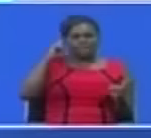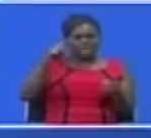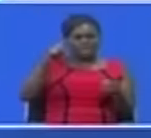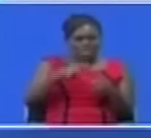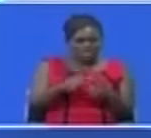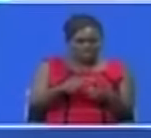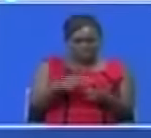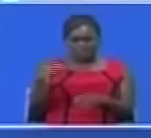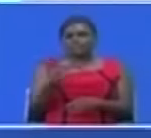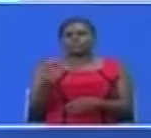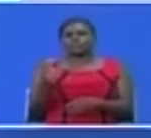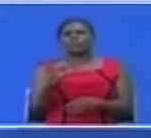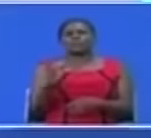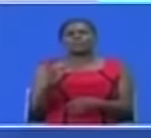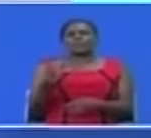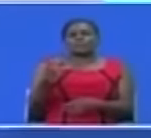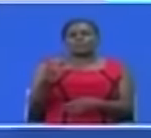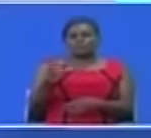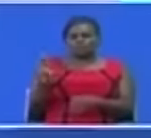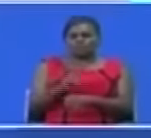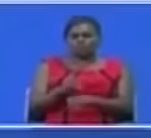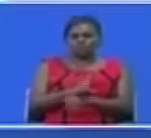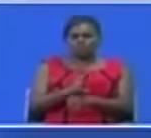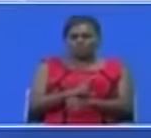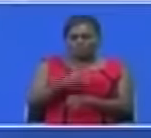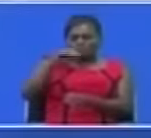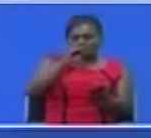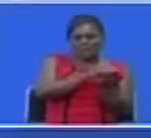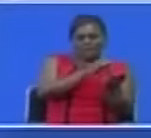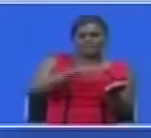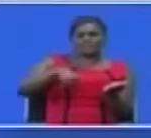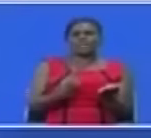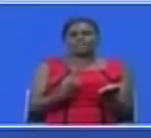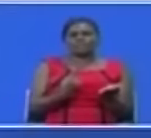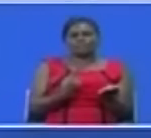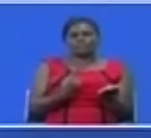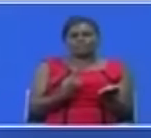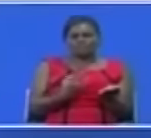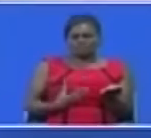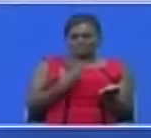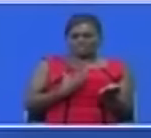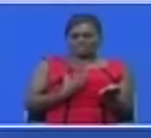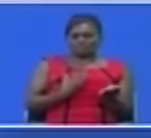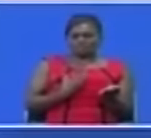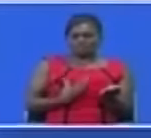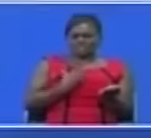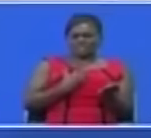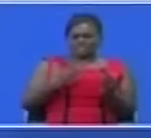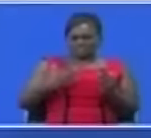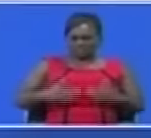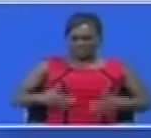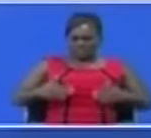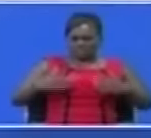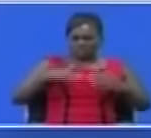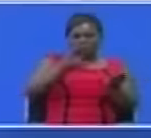targeting millennials and tech-savvy customers to be marketed using the tagline, "Unbank Yourself." Loop eliminates the need to visit a physical branch for